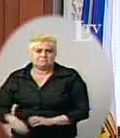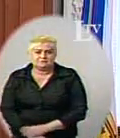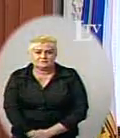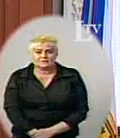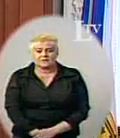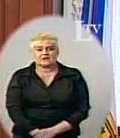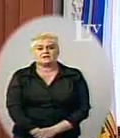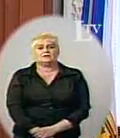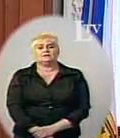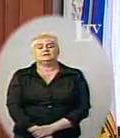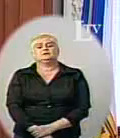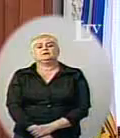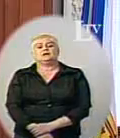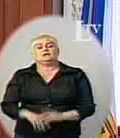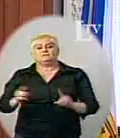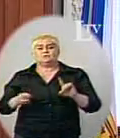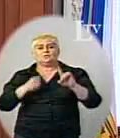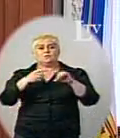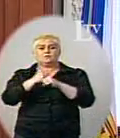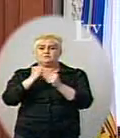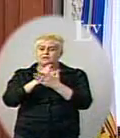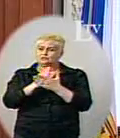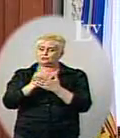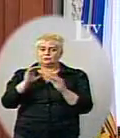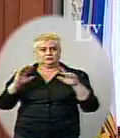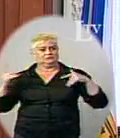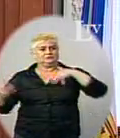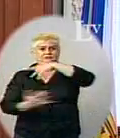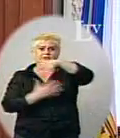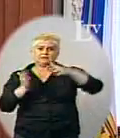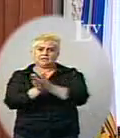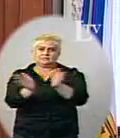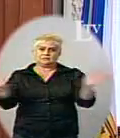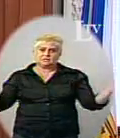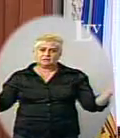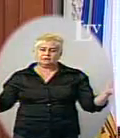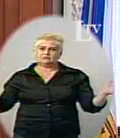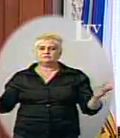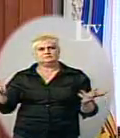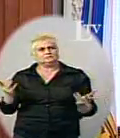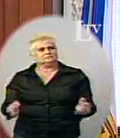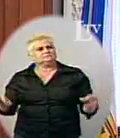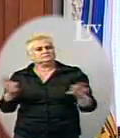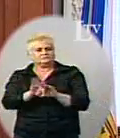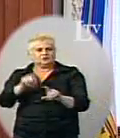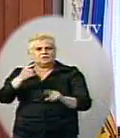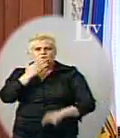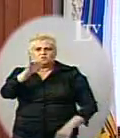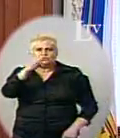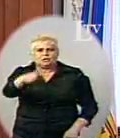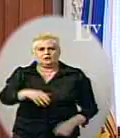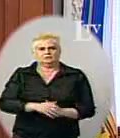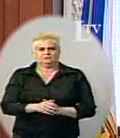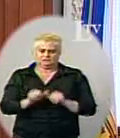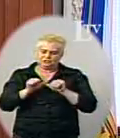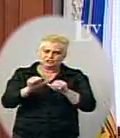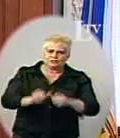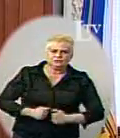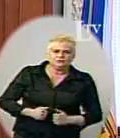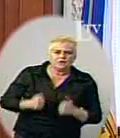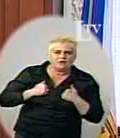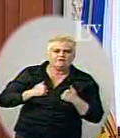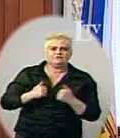enterprises ensure that society thinks more broadly about good jobs, sustainable livelihoods,